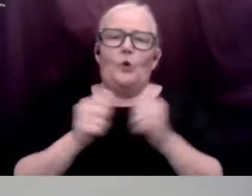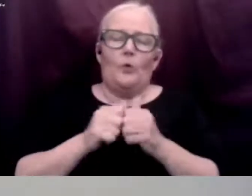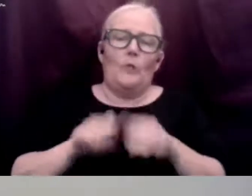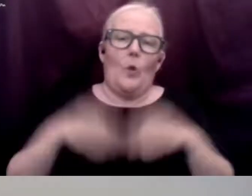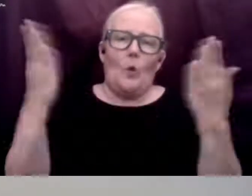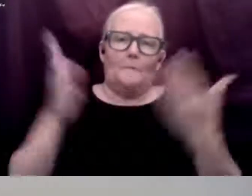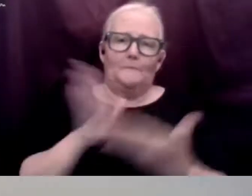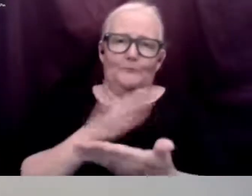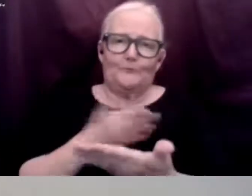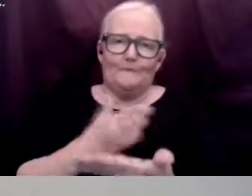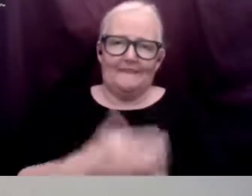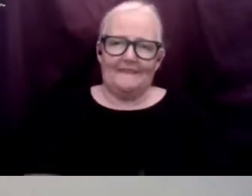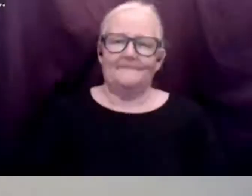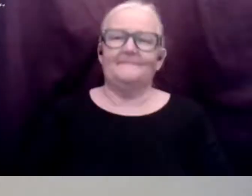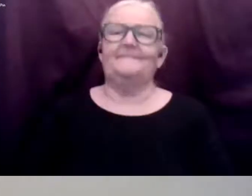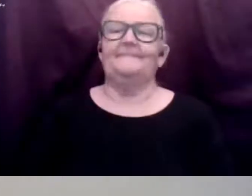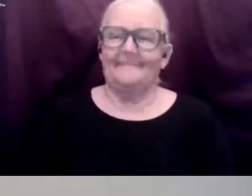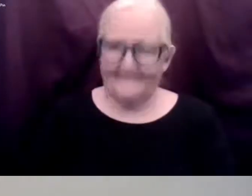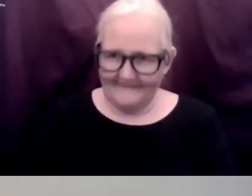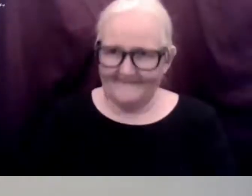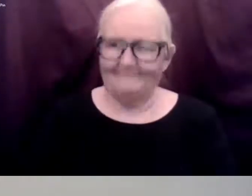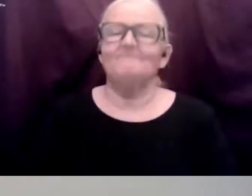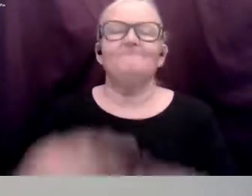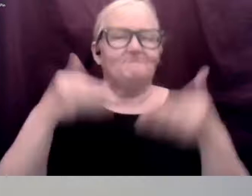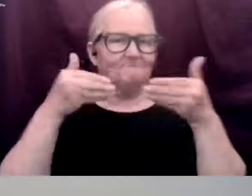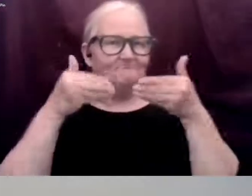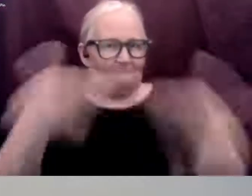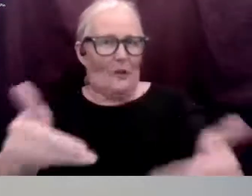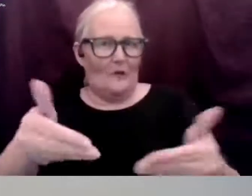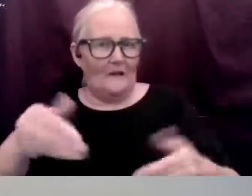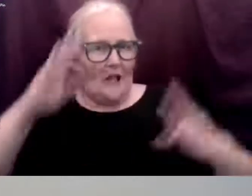So, greet. Hello.